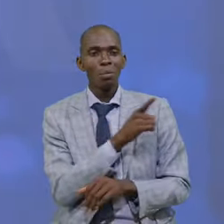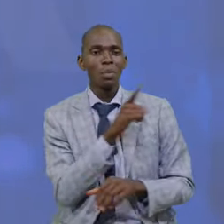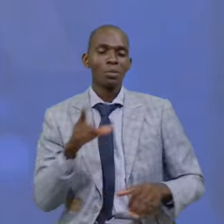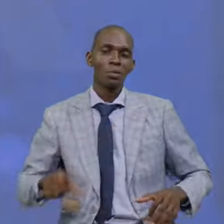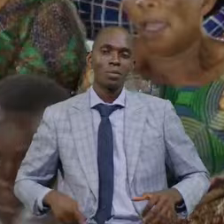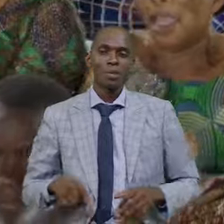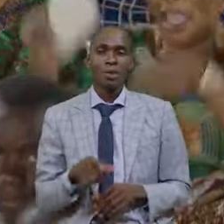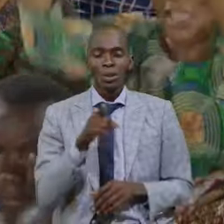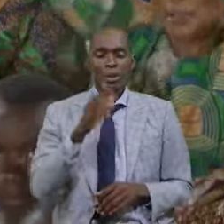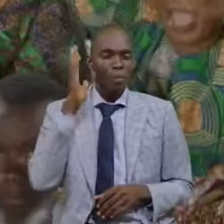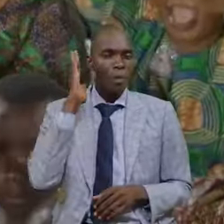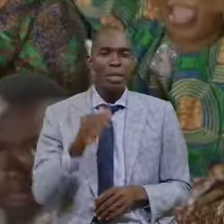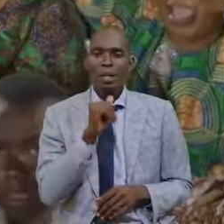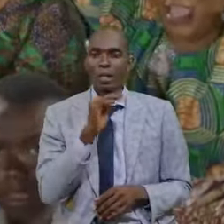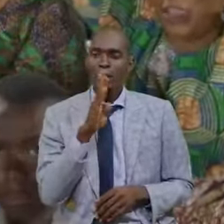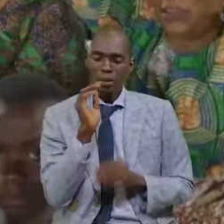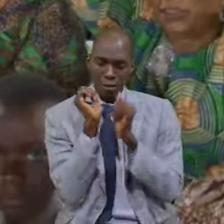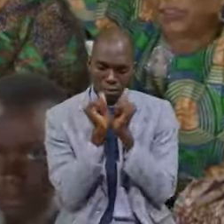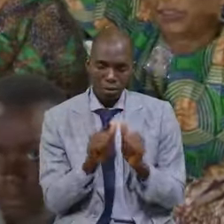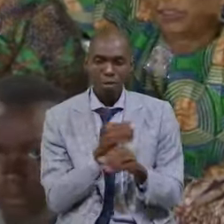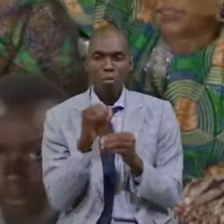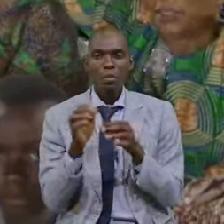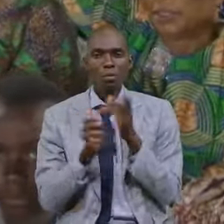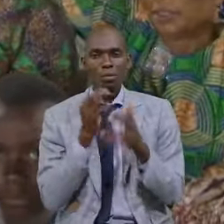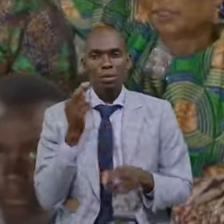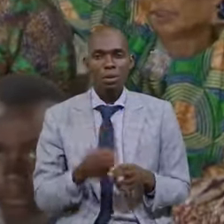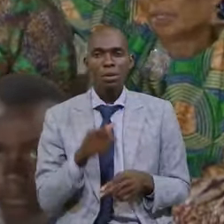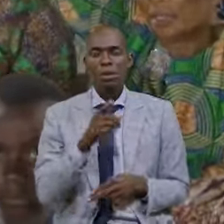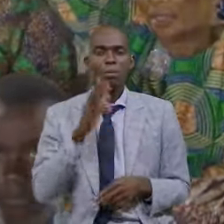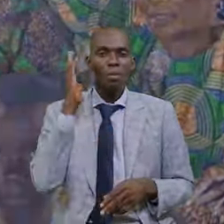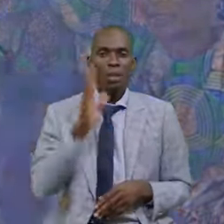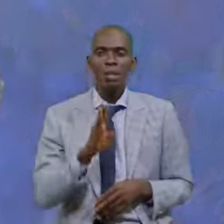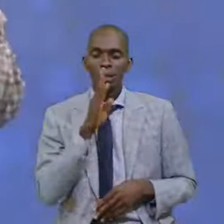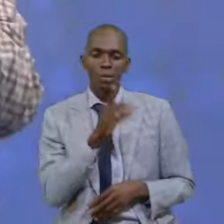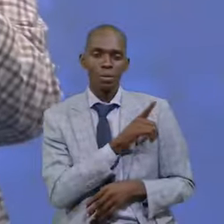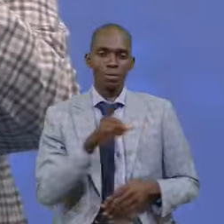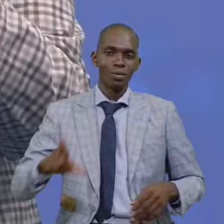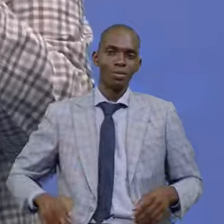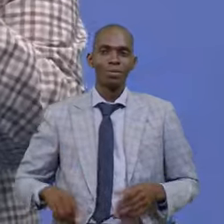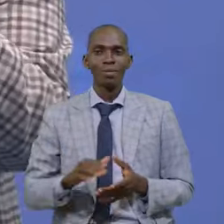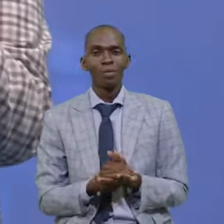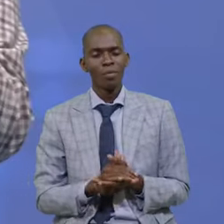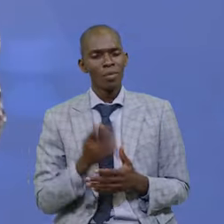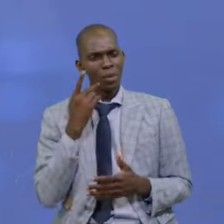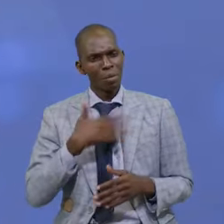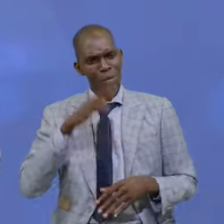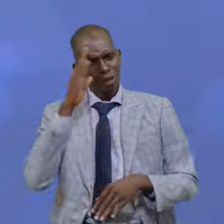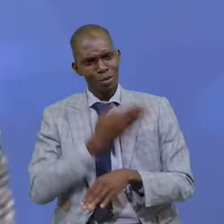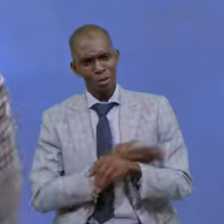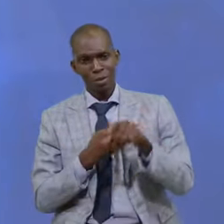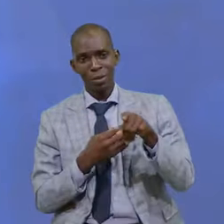a slave anymore. You will be Lord. Look at my son there. You